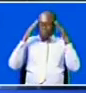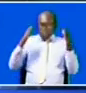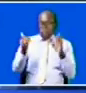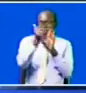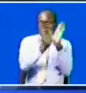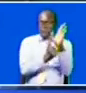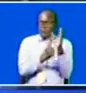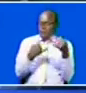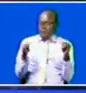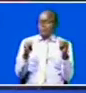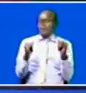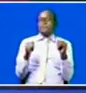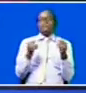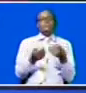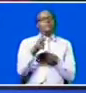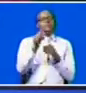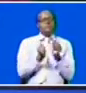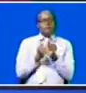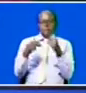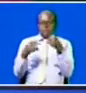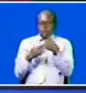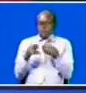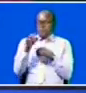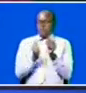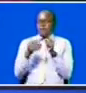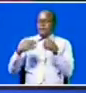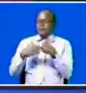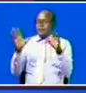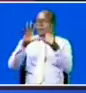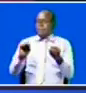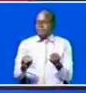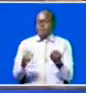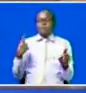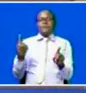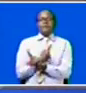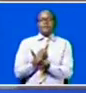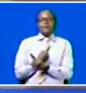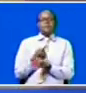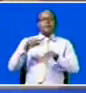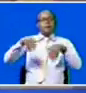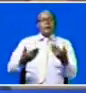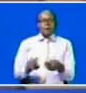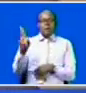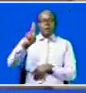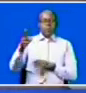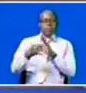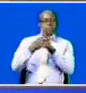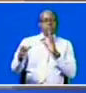to implement, and the 2018-2019 budget will make all the difference in just how Uhuru's